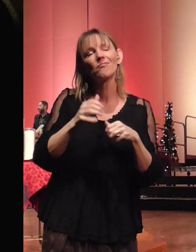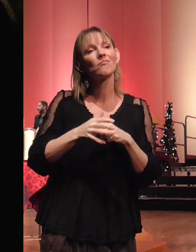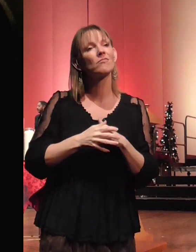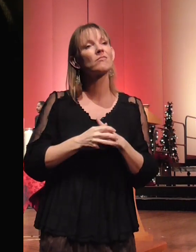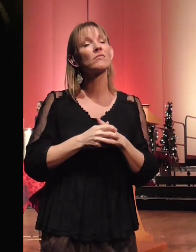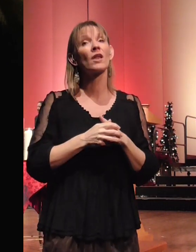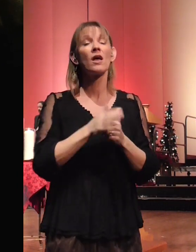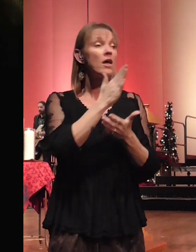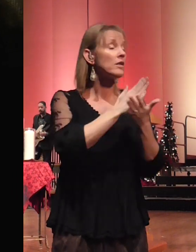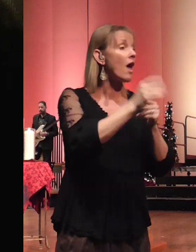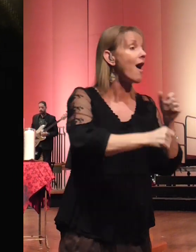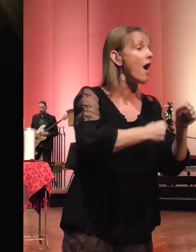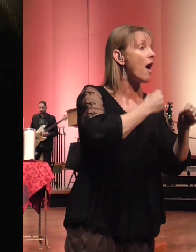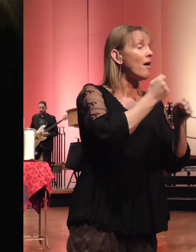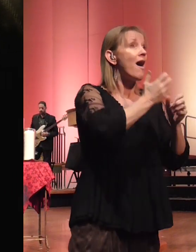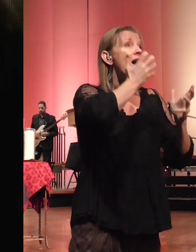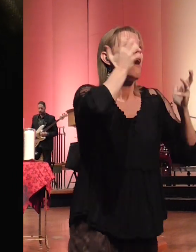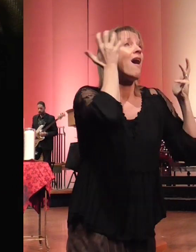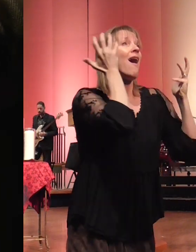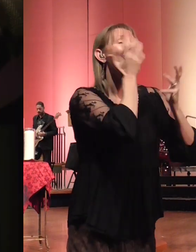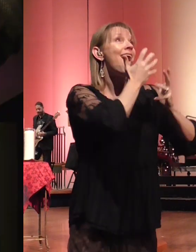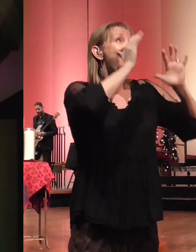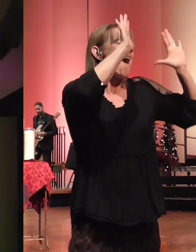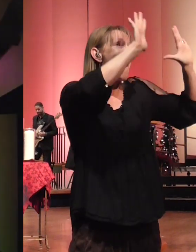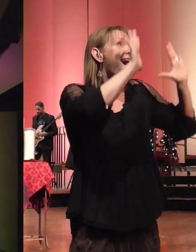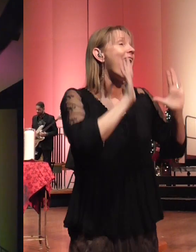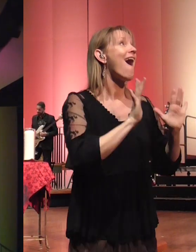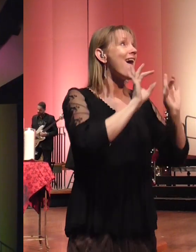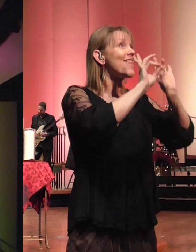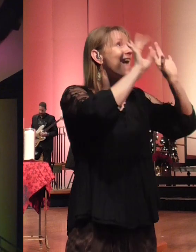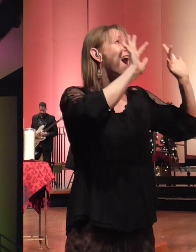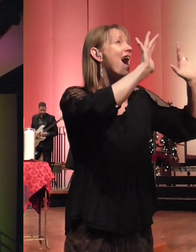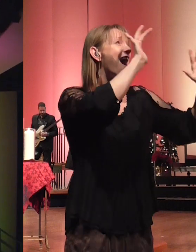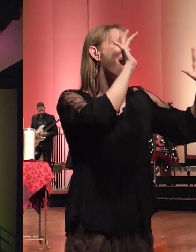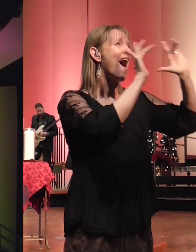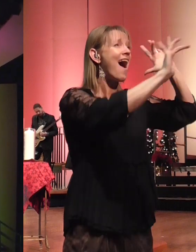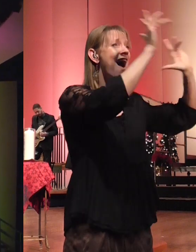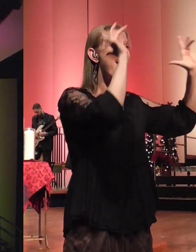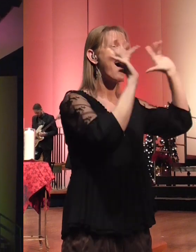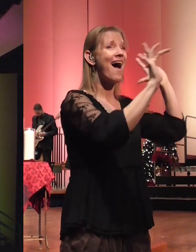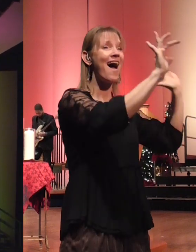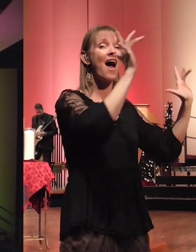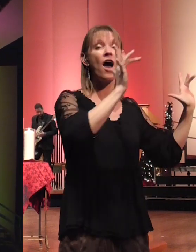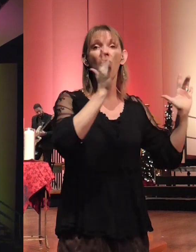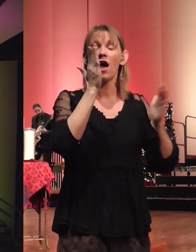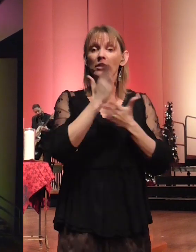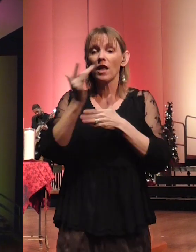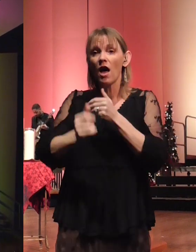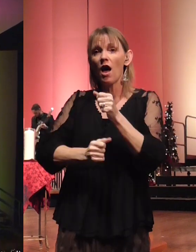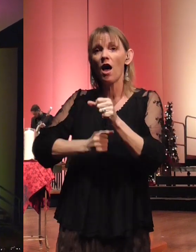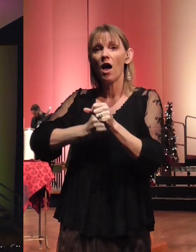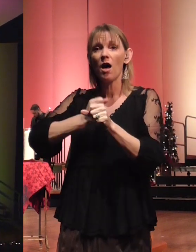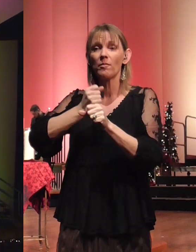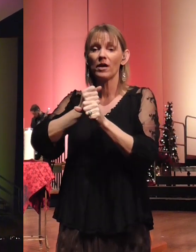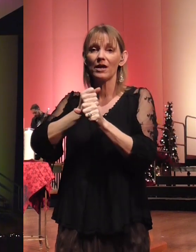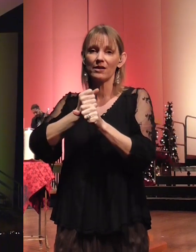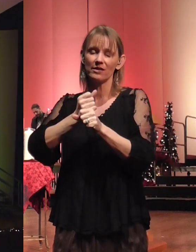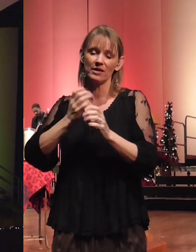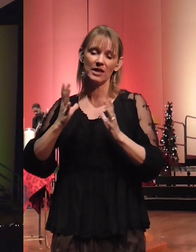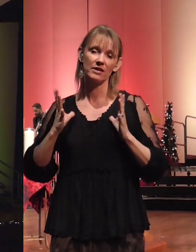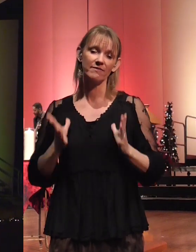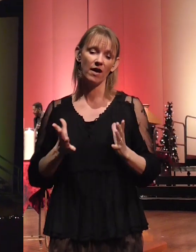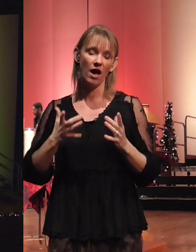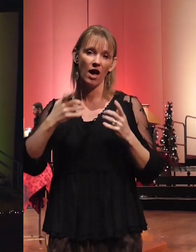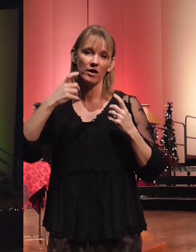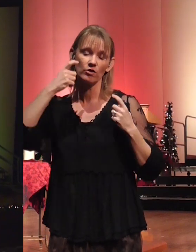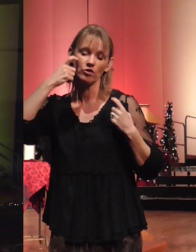Christmas. Some years it's wonder and lights in the sky. Some years it's okay